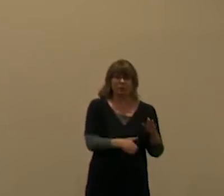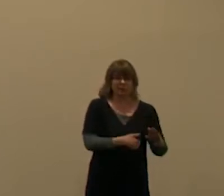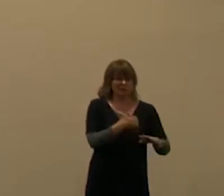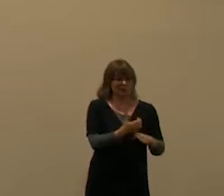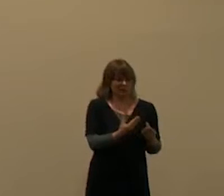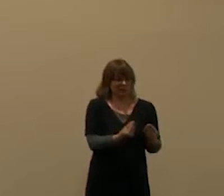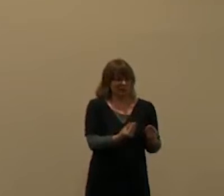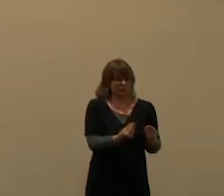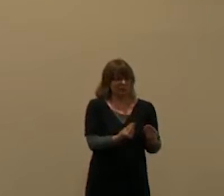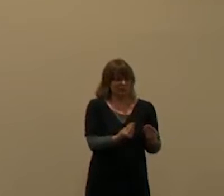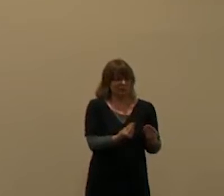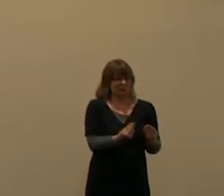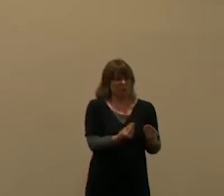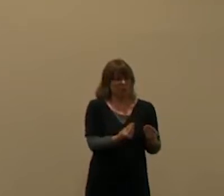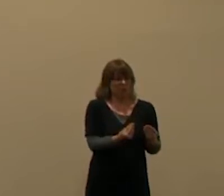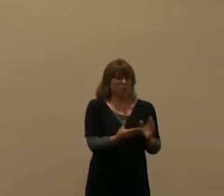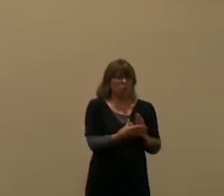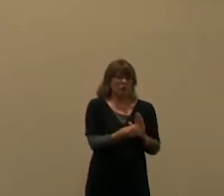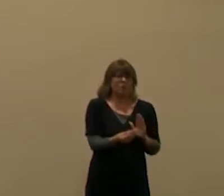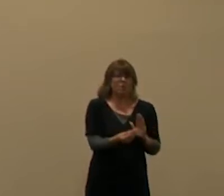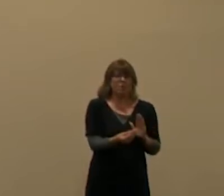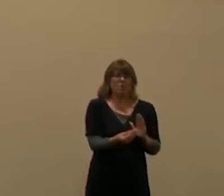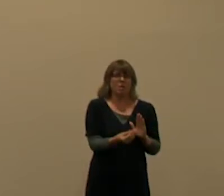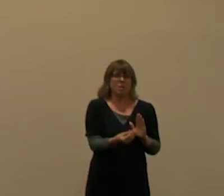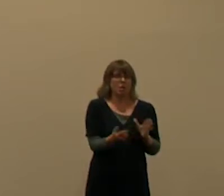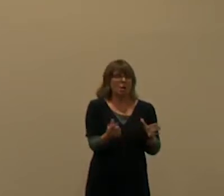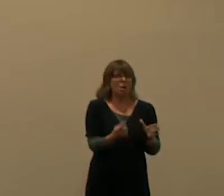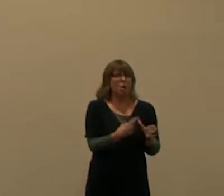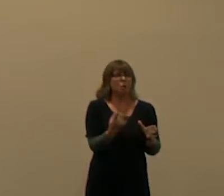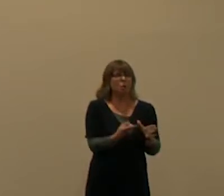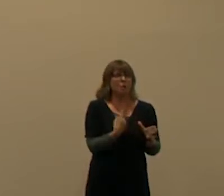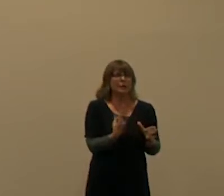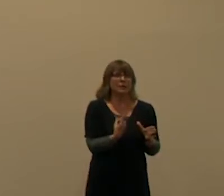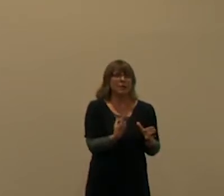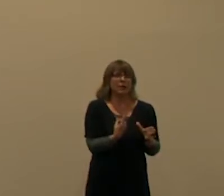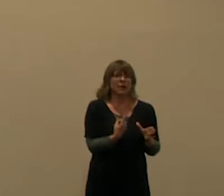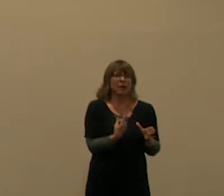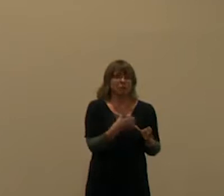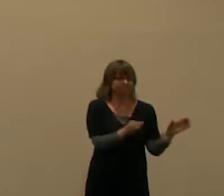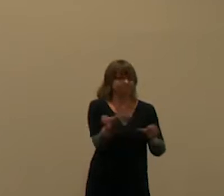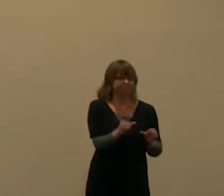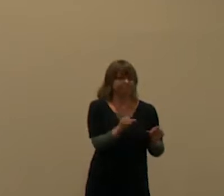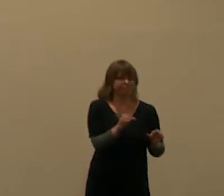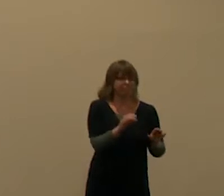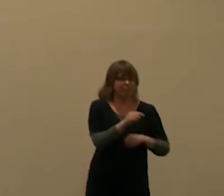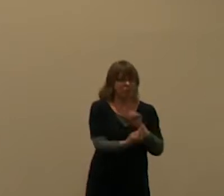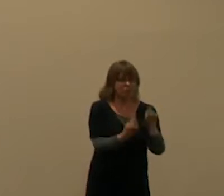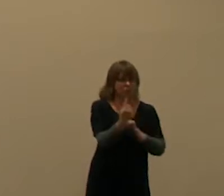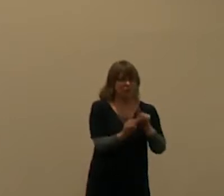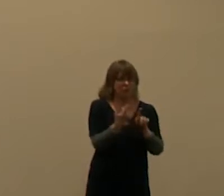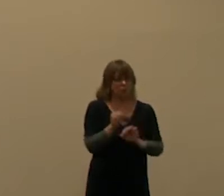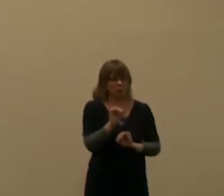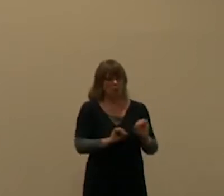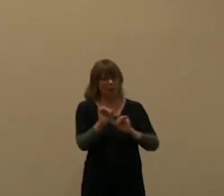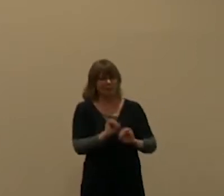something up per organizer, for example, automatically admitting people into the meeting, so without having to wait into the